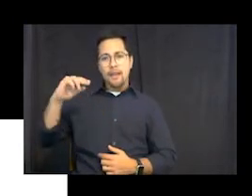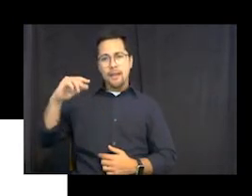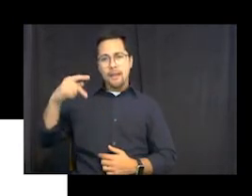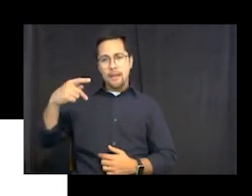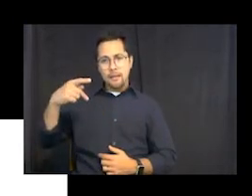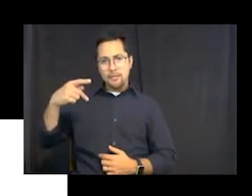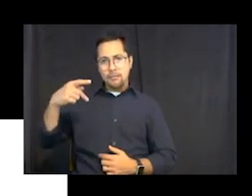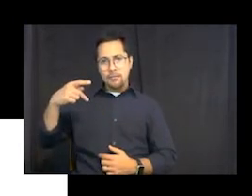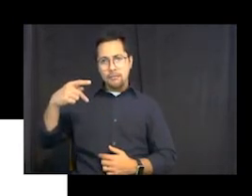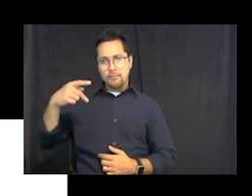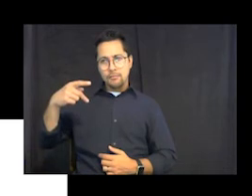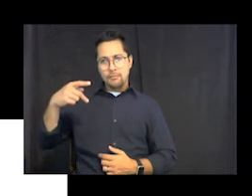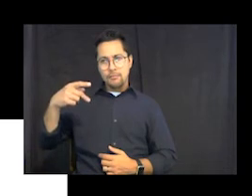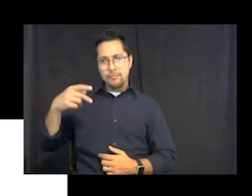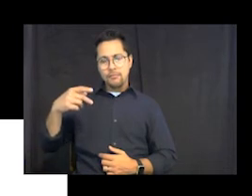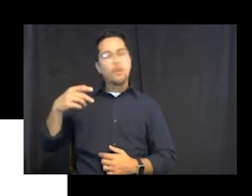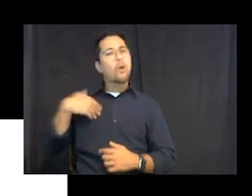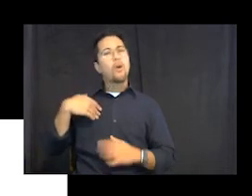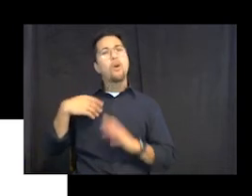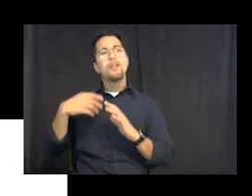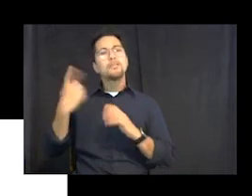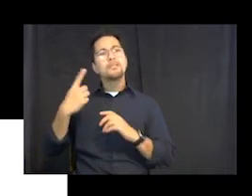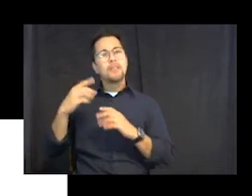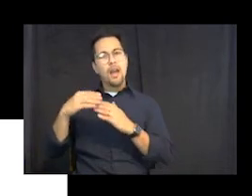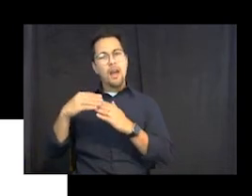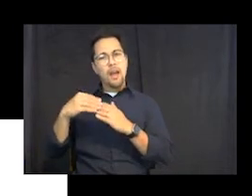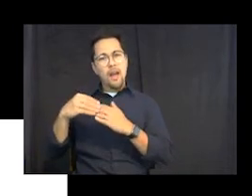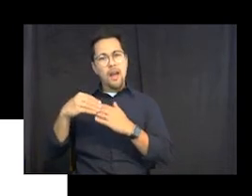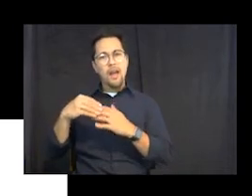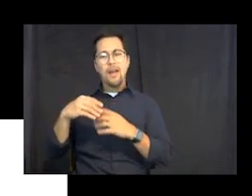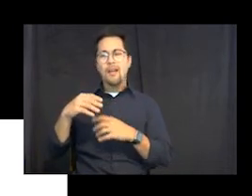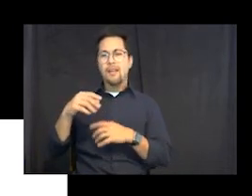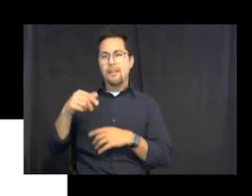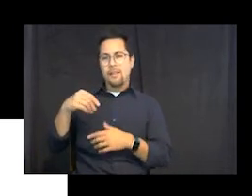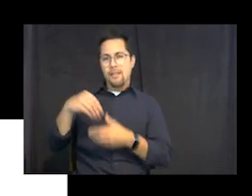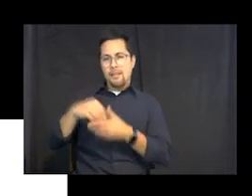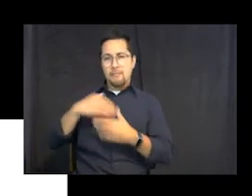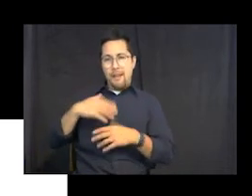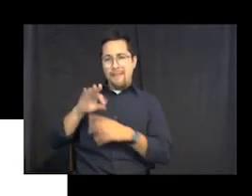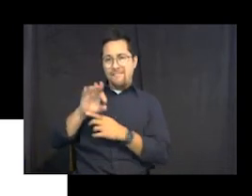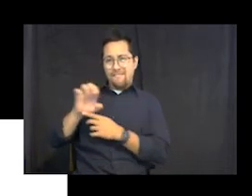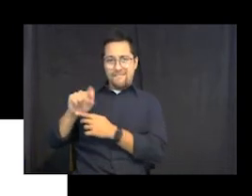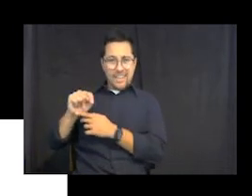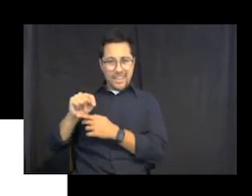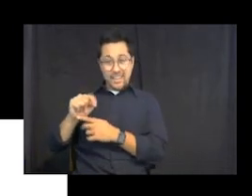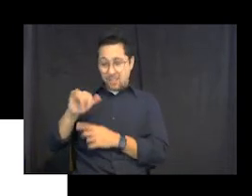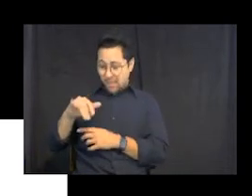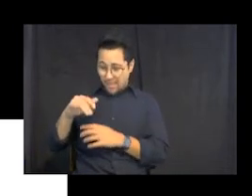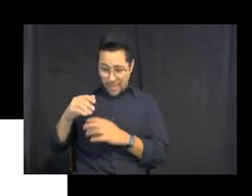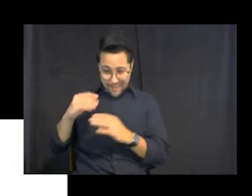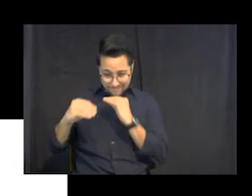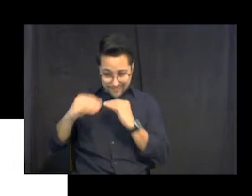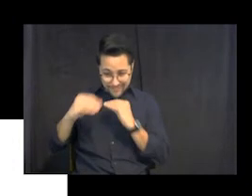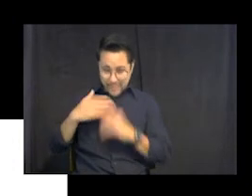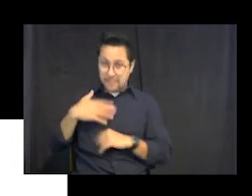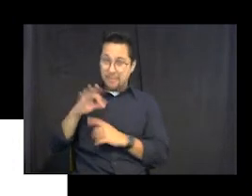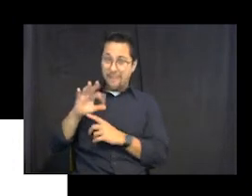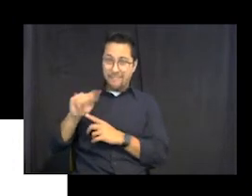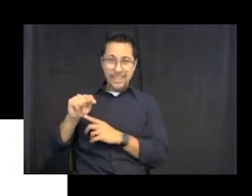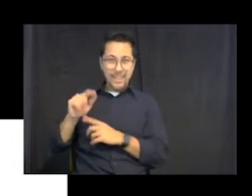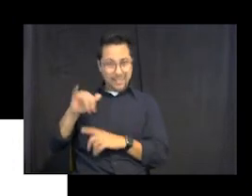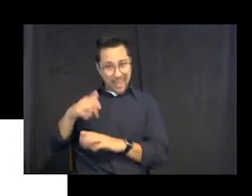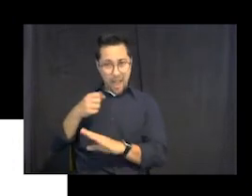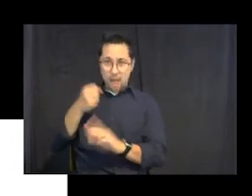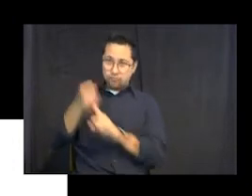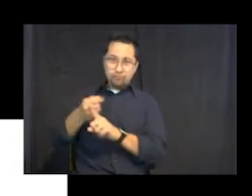feet to actually correct 43 years of deformities in my feet. So it